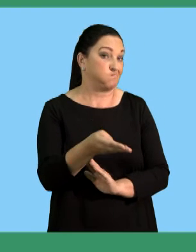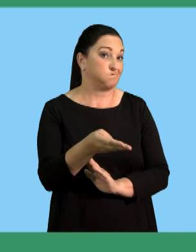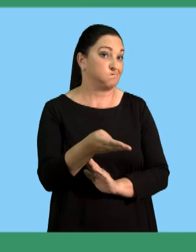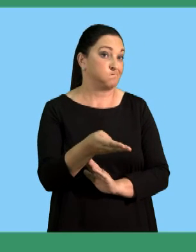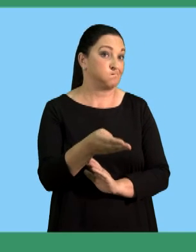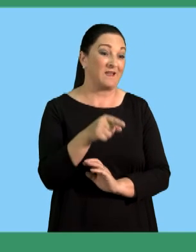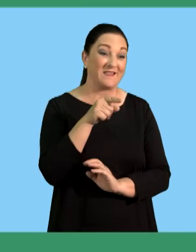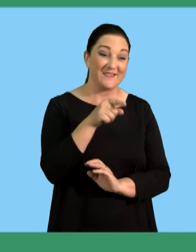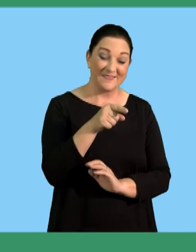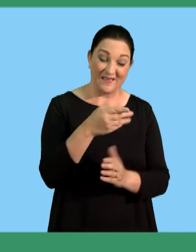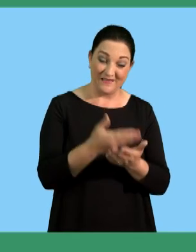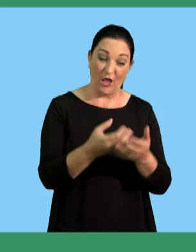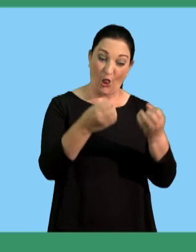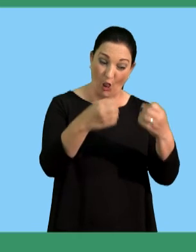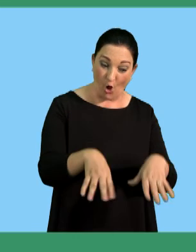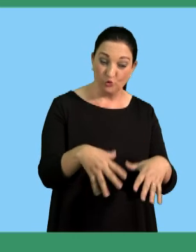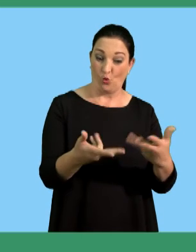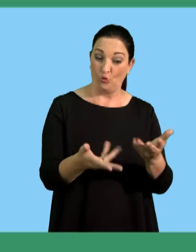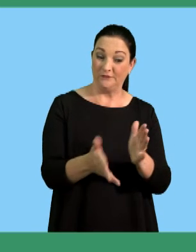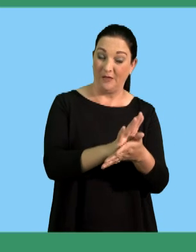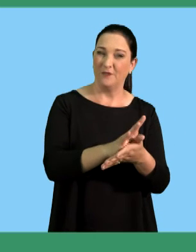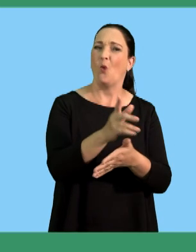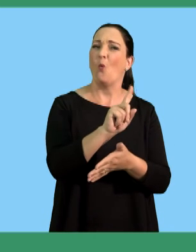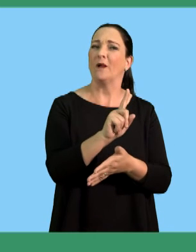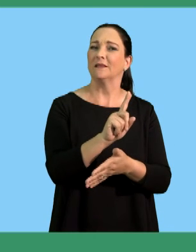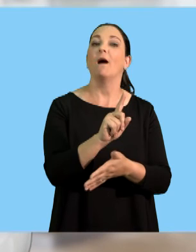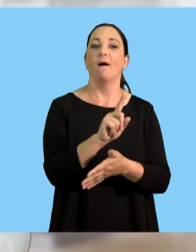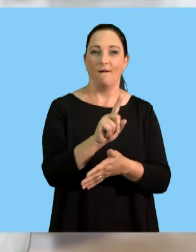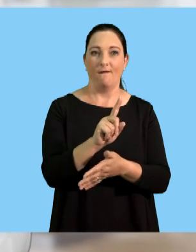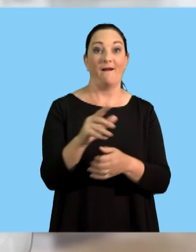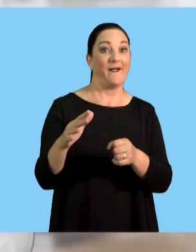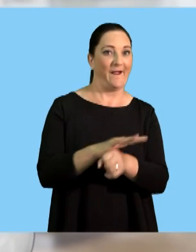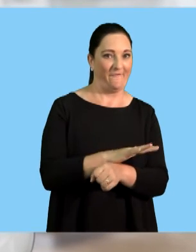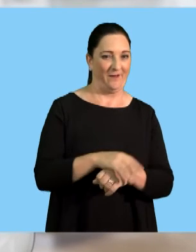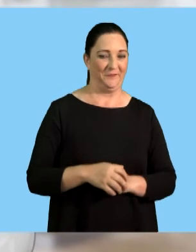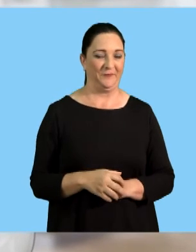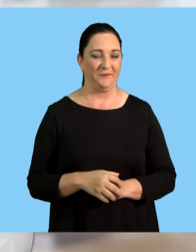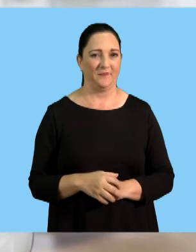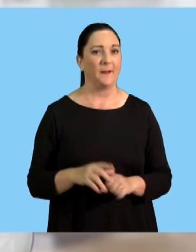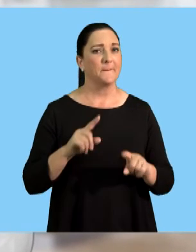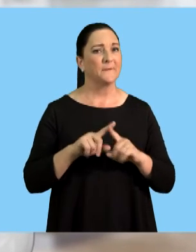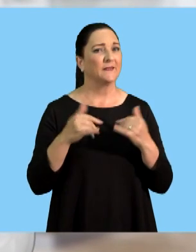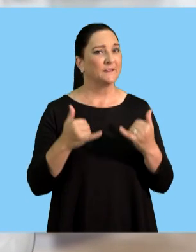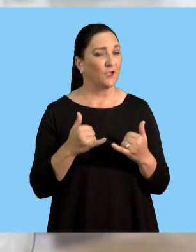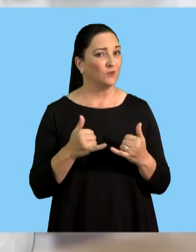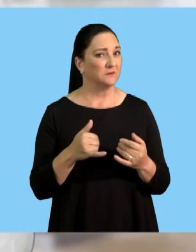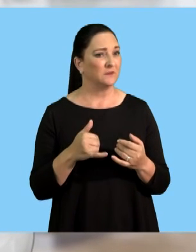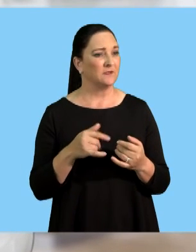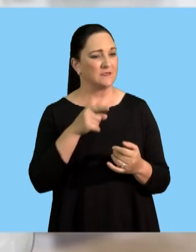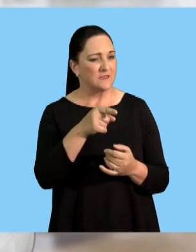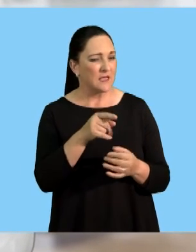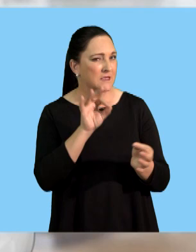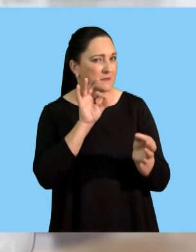a specified loss or damage. Remember, with the specified, we are talking about